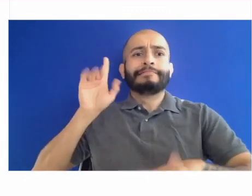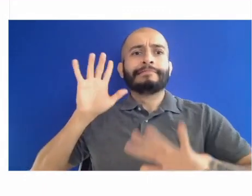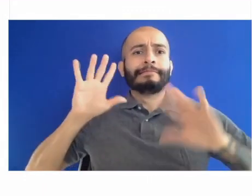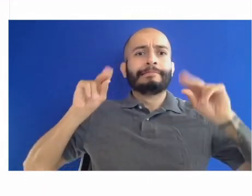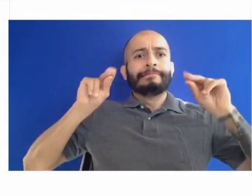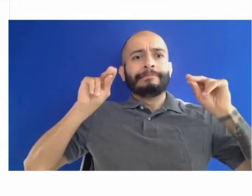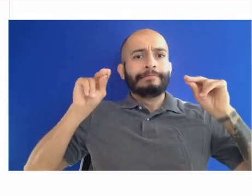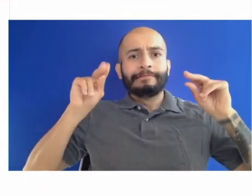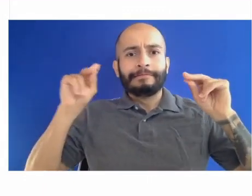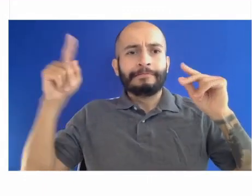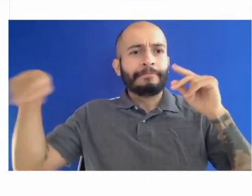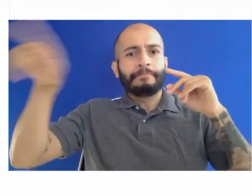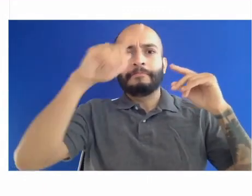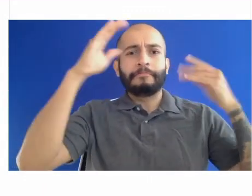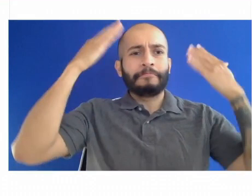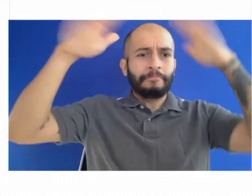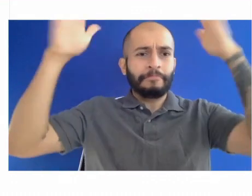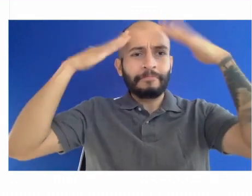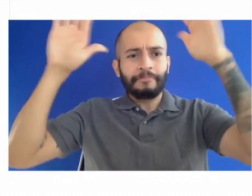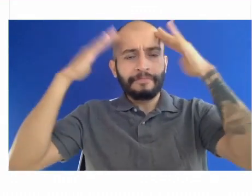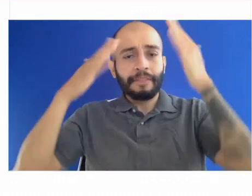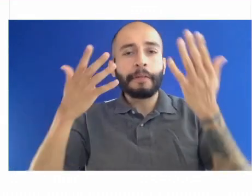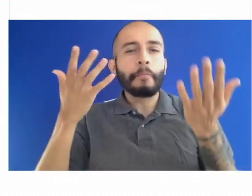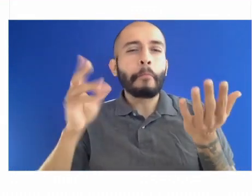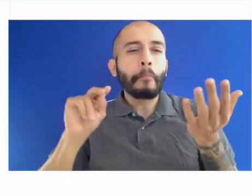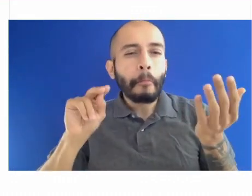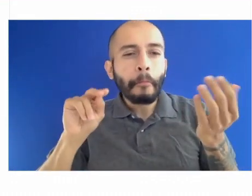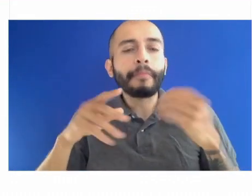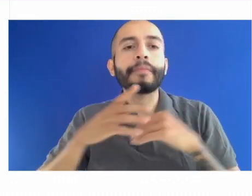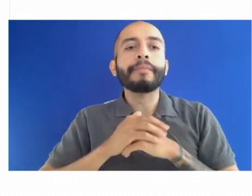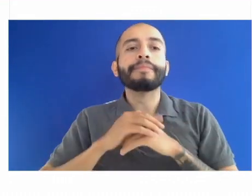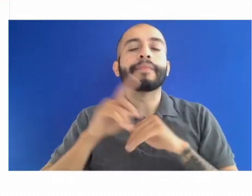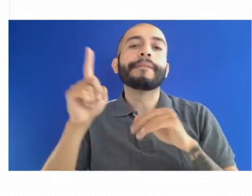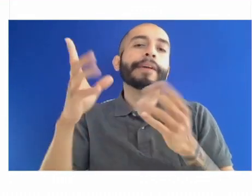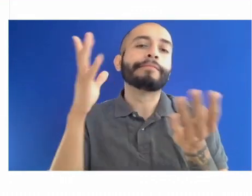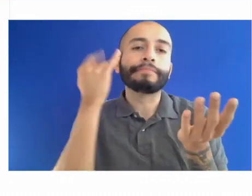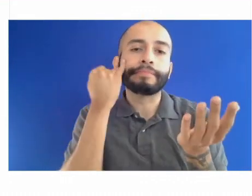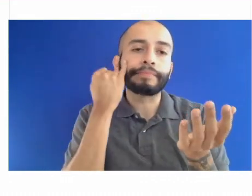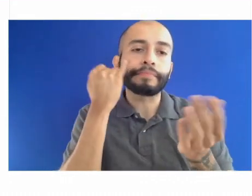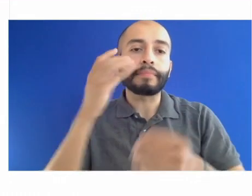them, someone else will, right? So might as well.